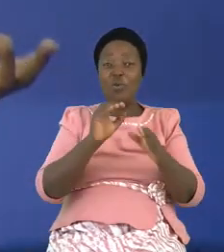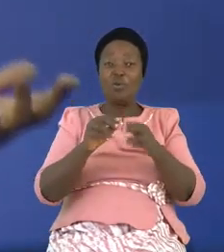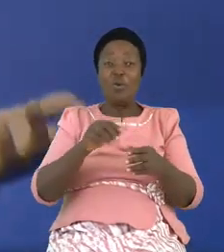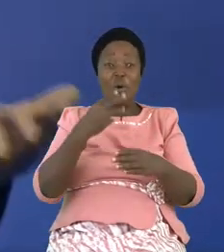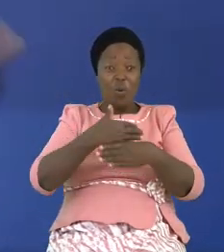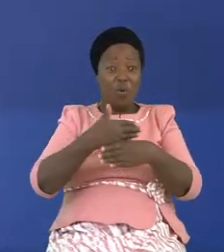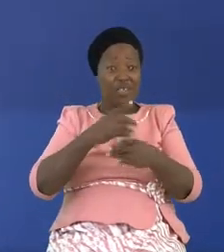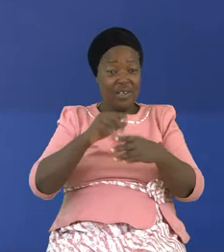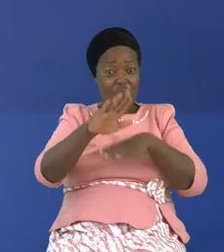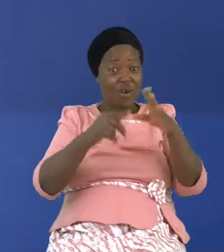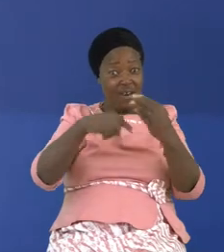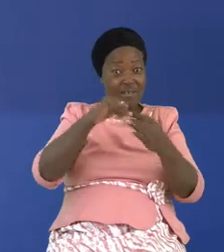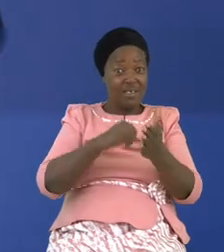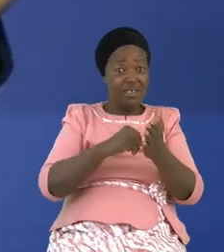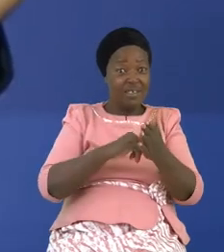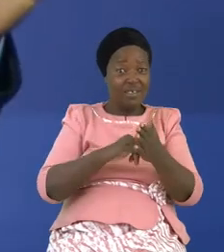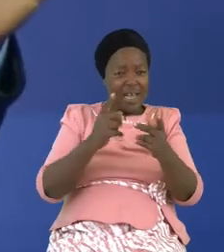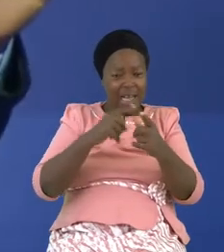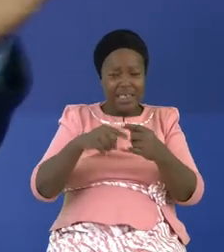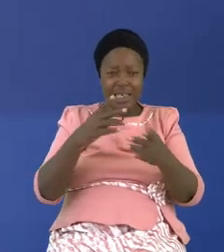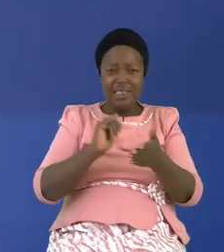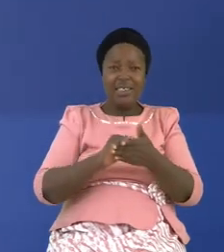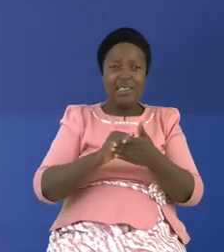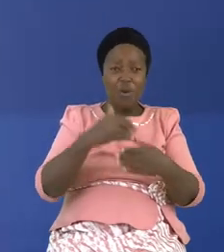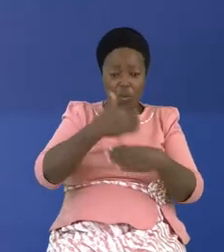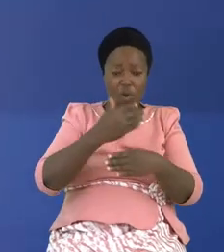then the Jericho walls were still there.